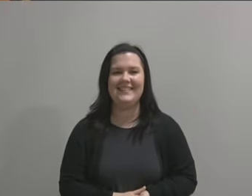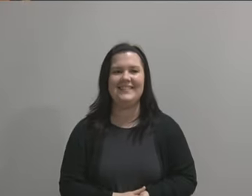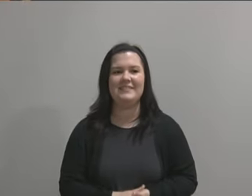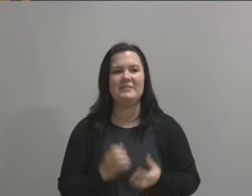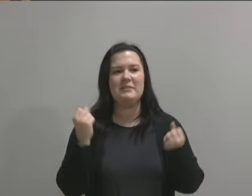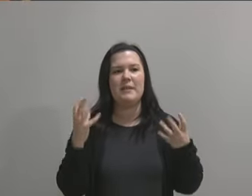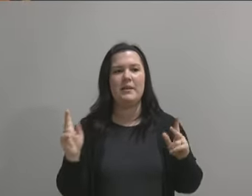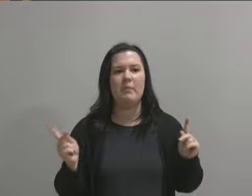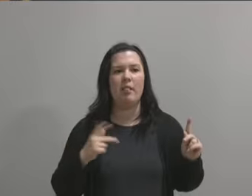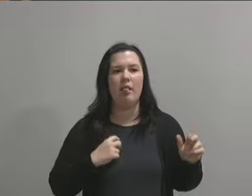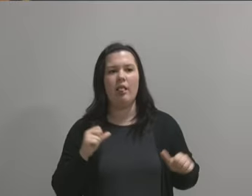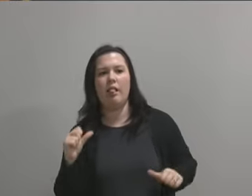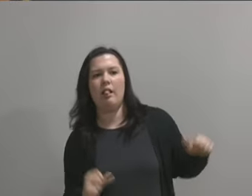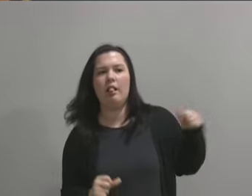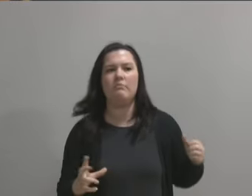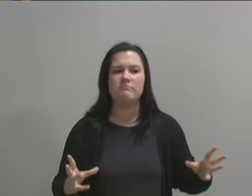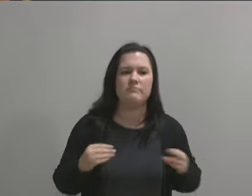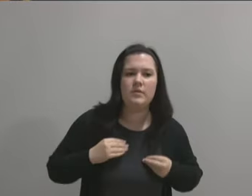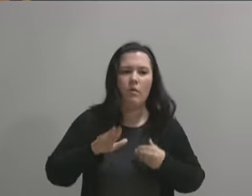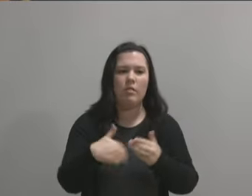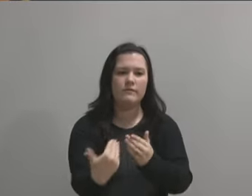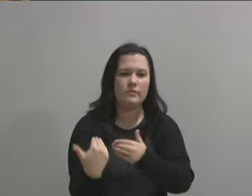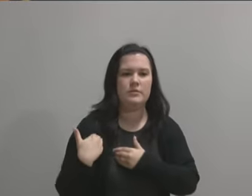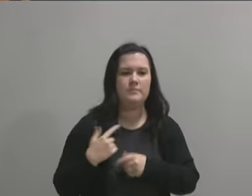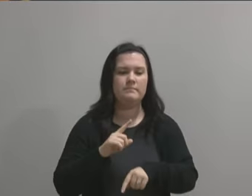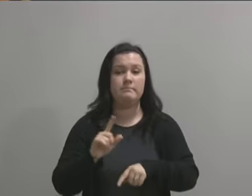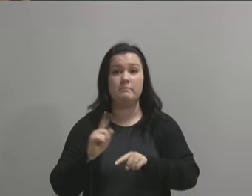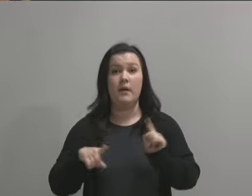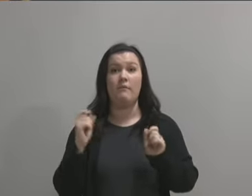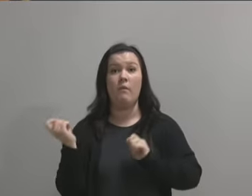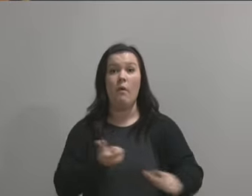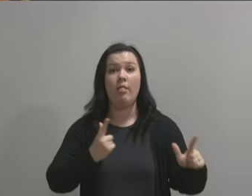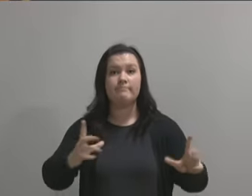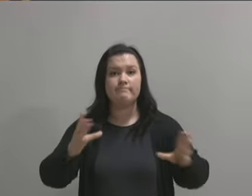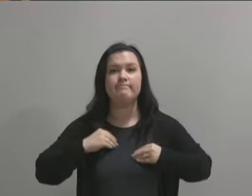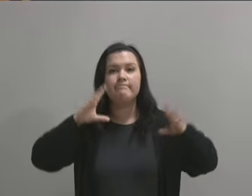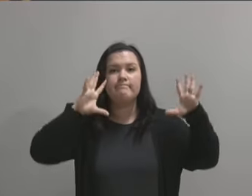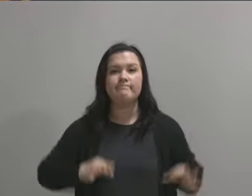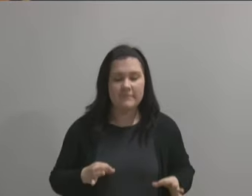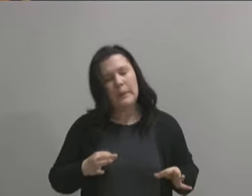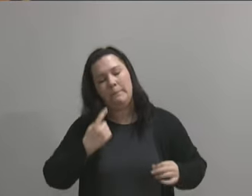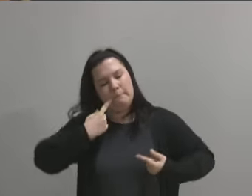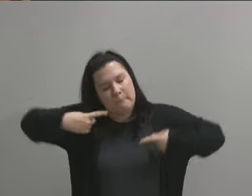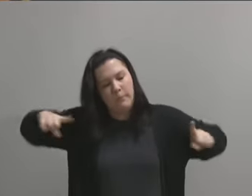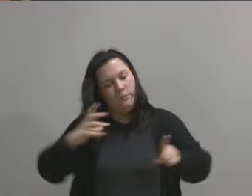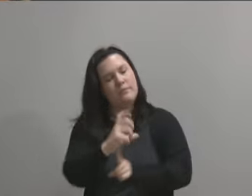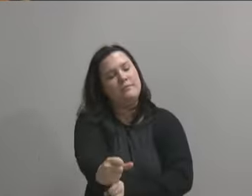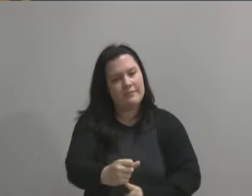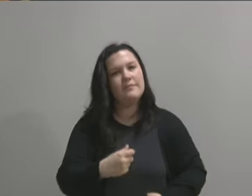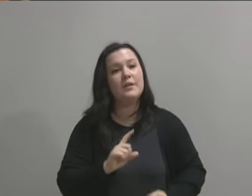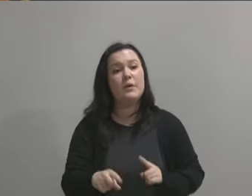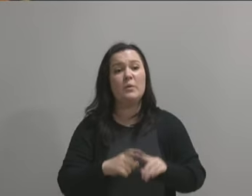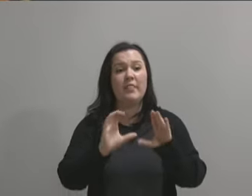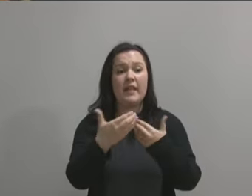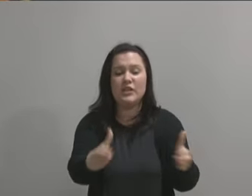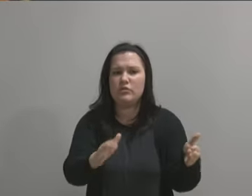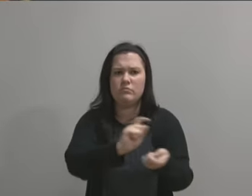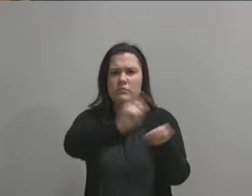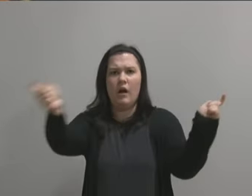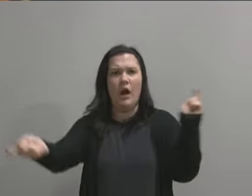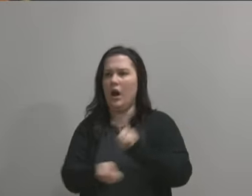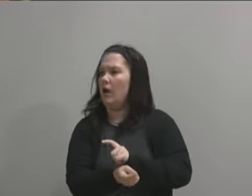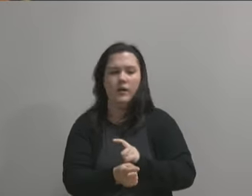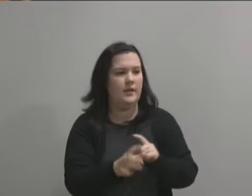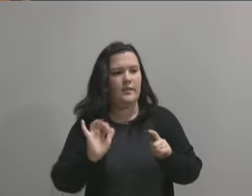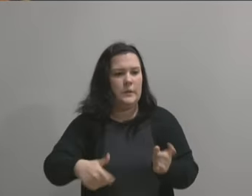While many would be hesitant to take on this kind of a workload, all of us stepped up to the plate and truly knocked it out of the park. Even when the classroom setting drastically changed on